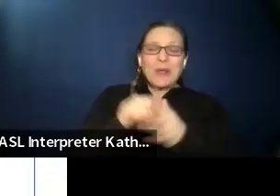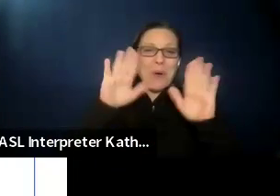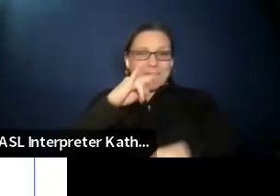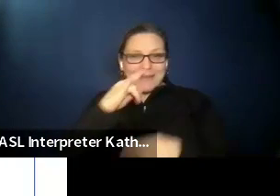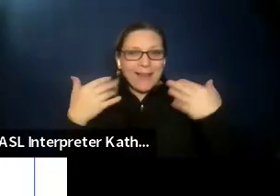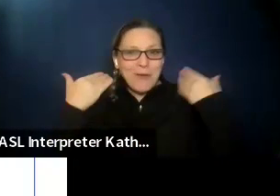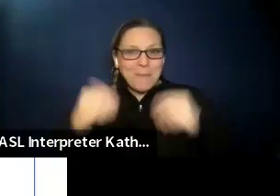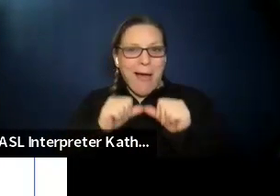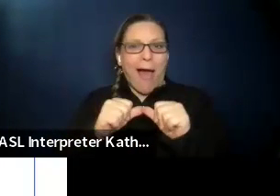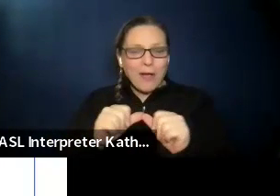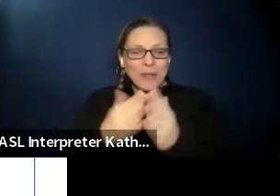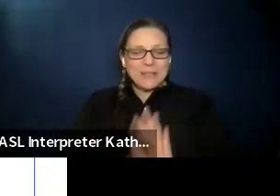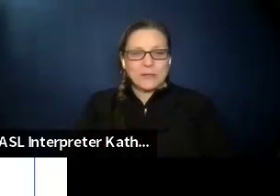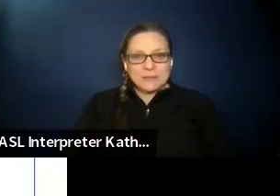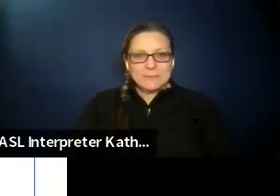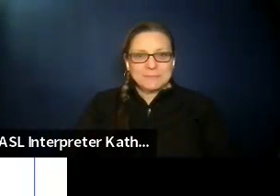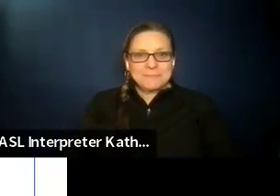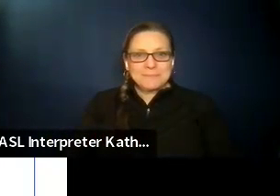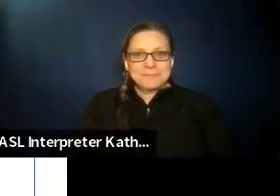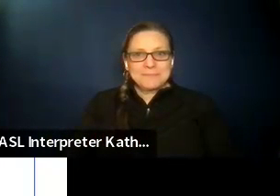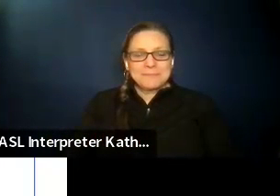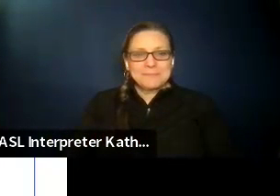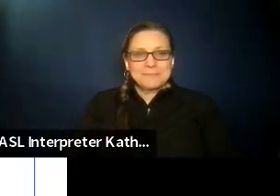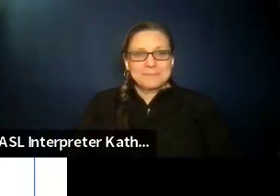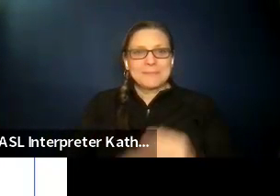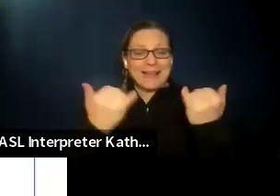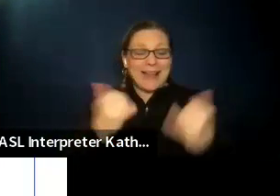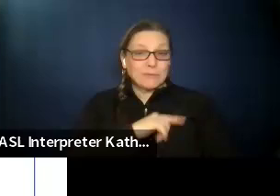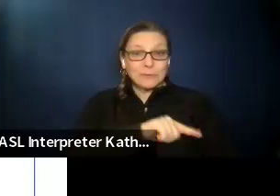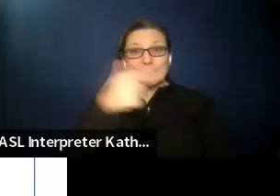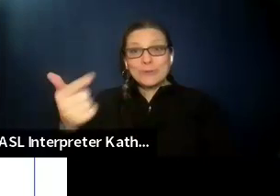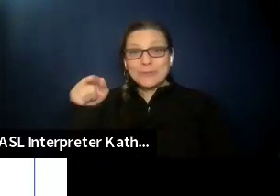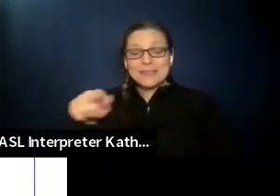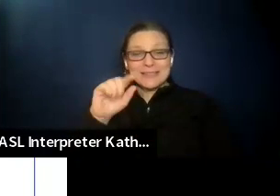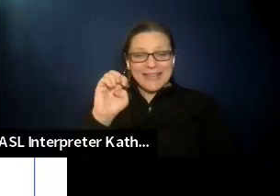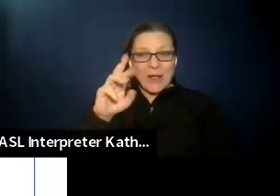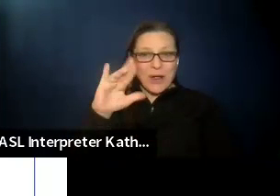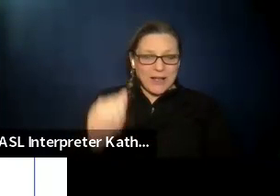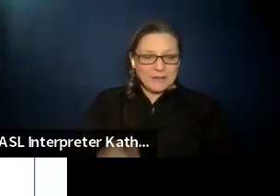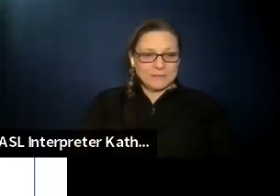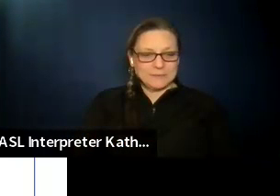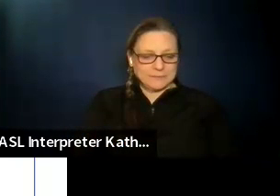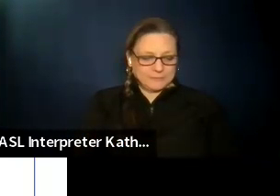kid-friendly ongoing series. And now I'm gonna send it over to Erica.